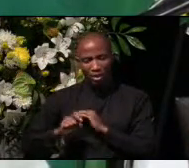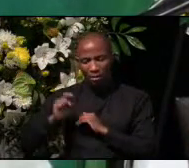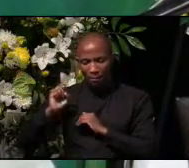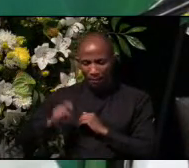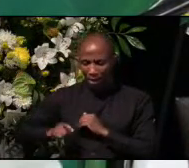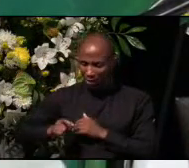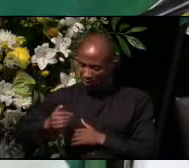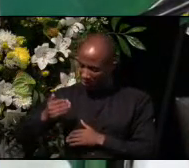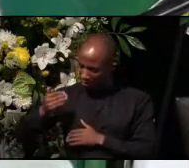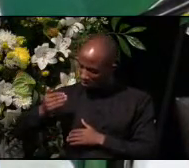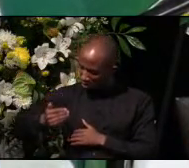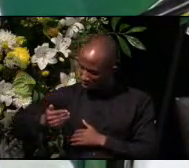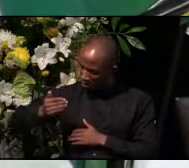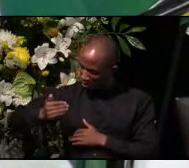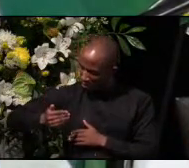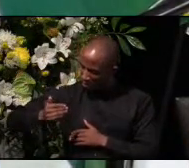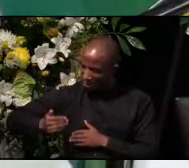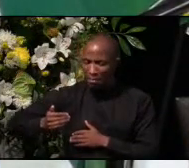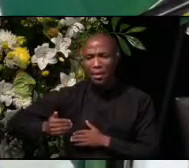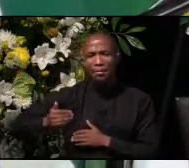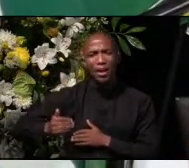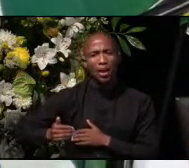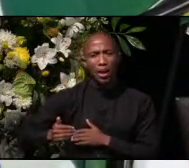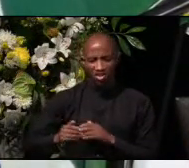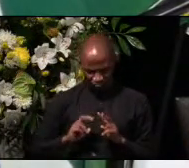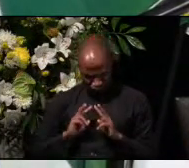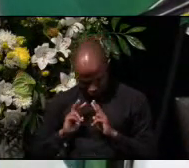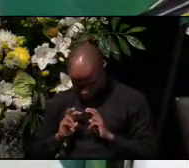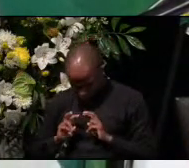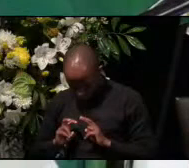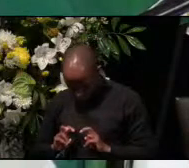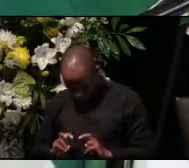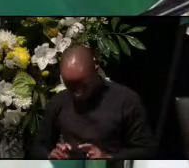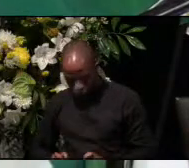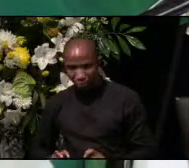regular investigation regular research